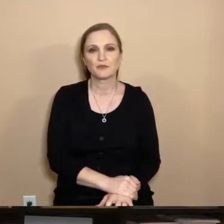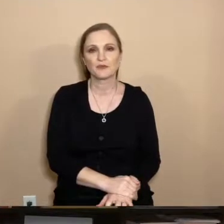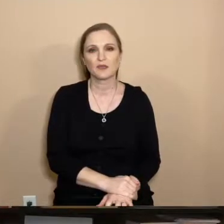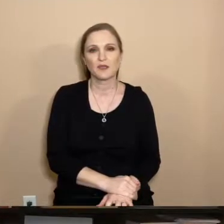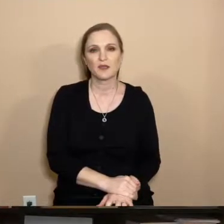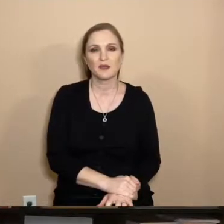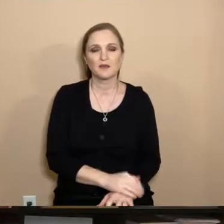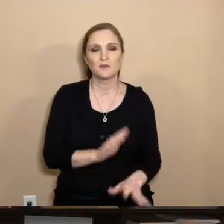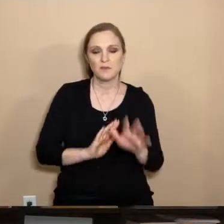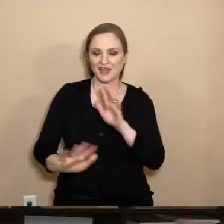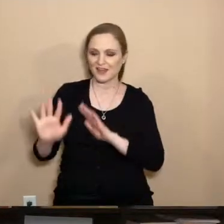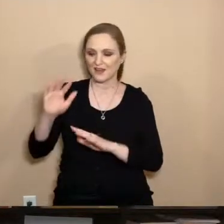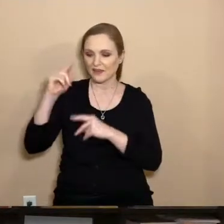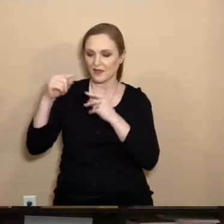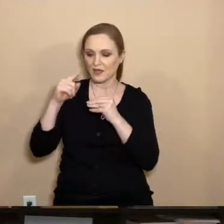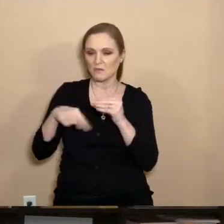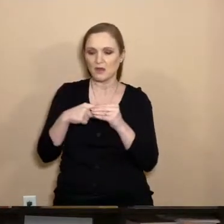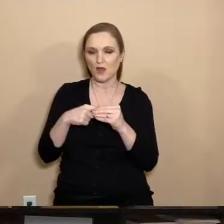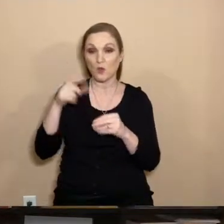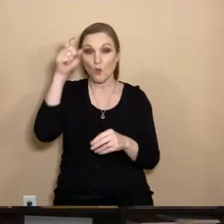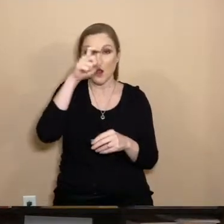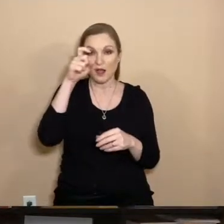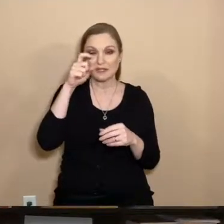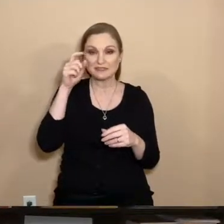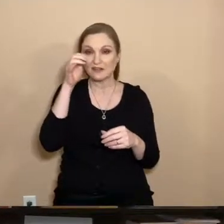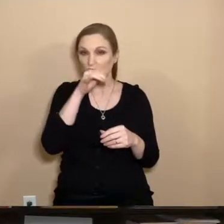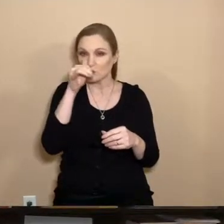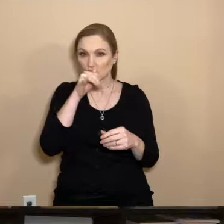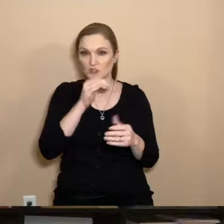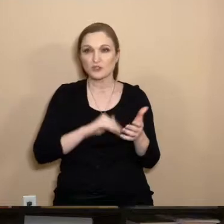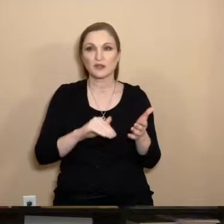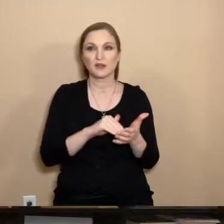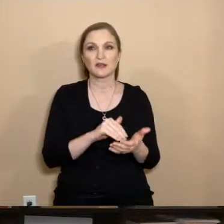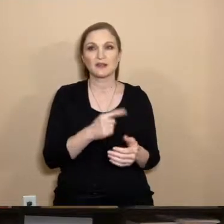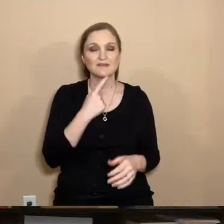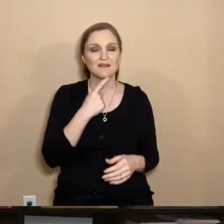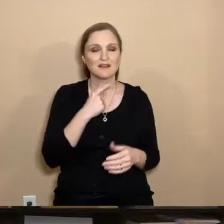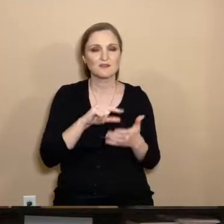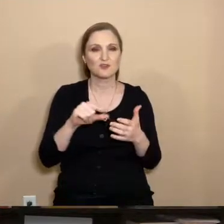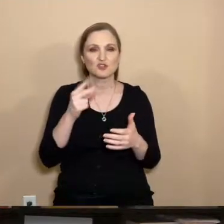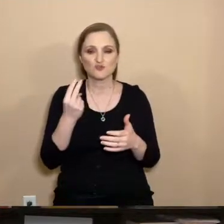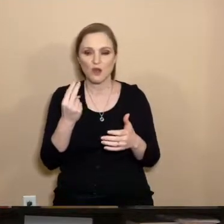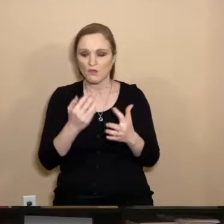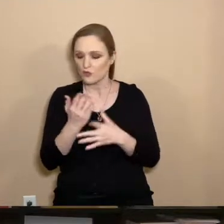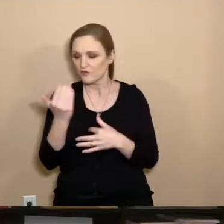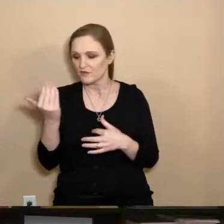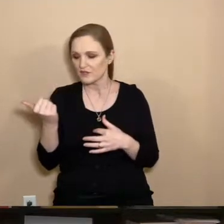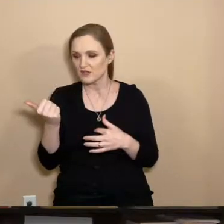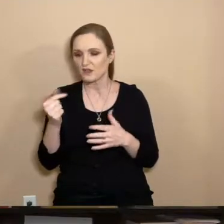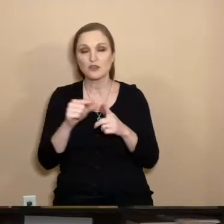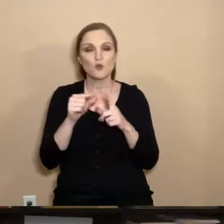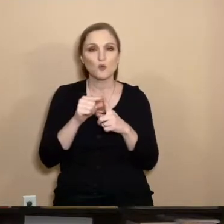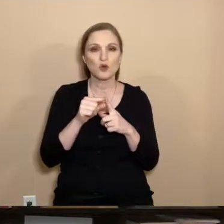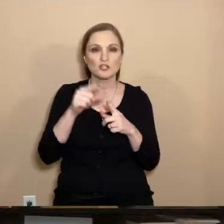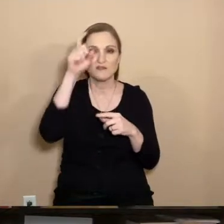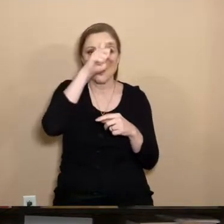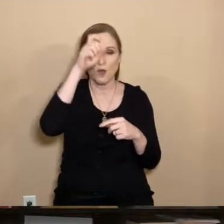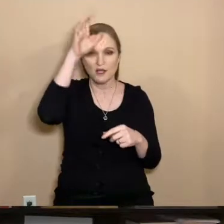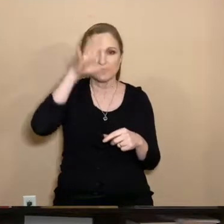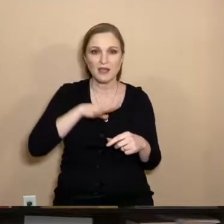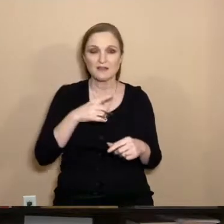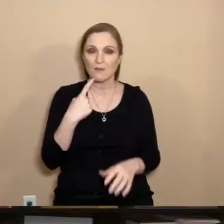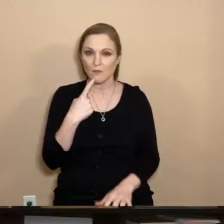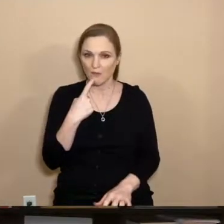This is back to kind of thinking about wise and foolish again. He says in verses 12 through 15, the words of a wise man's